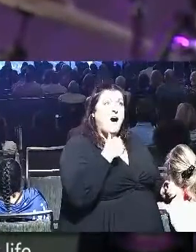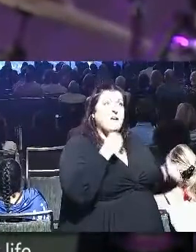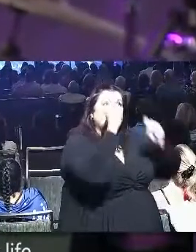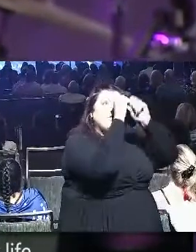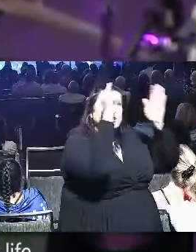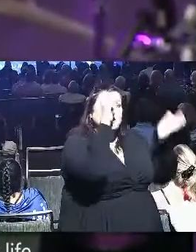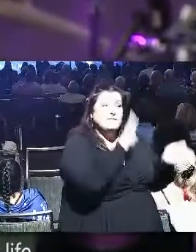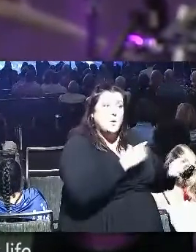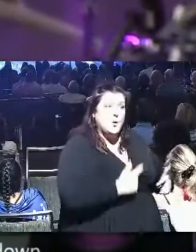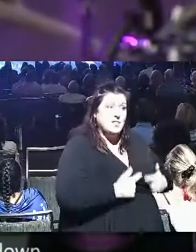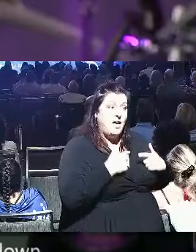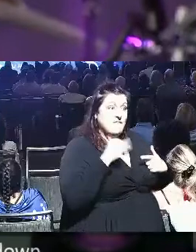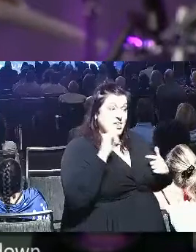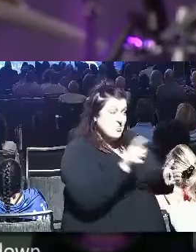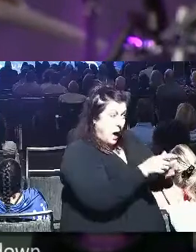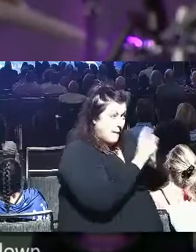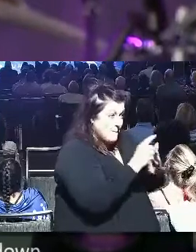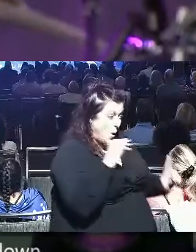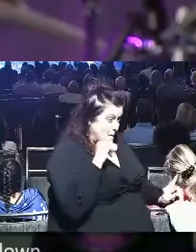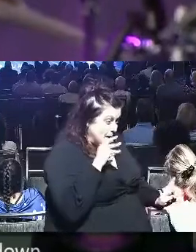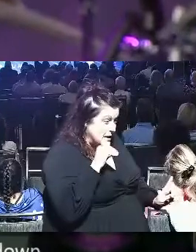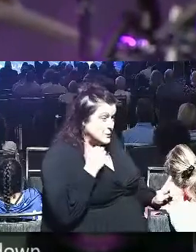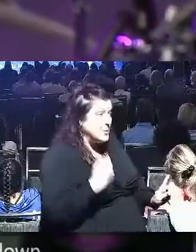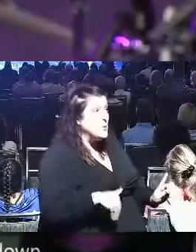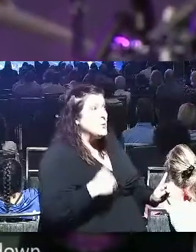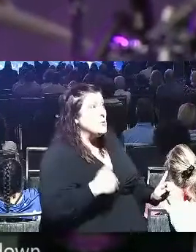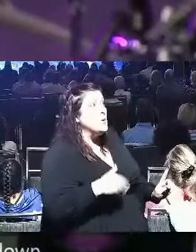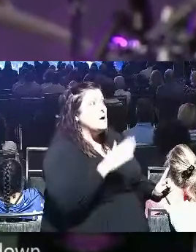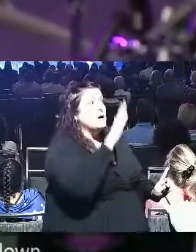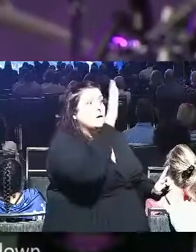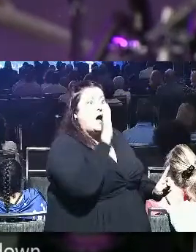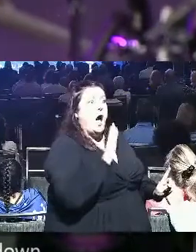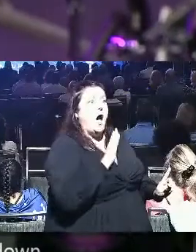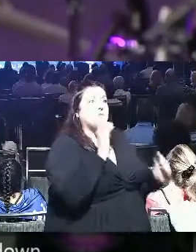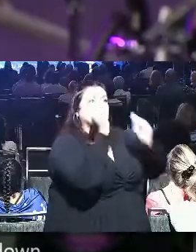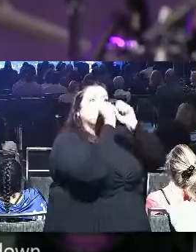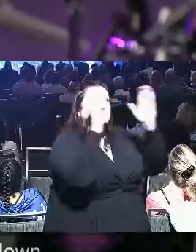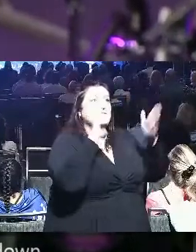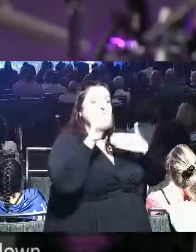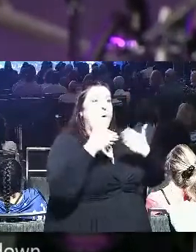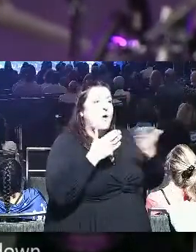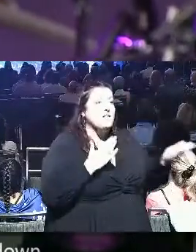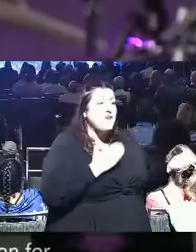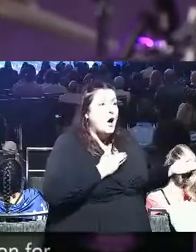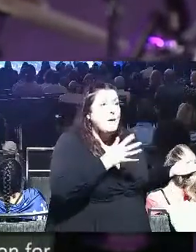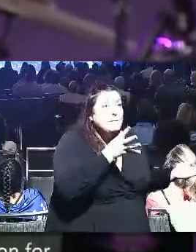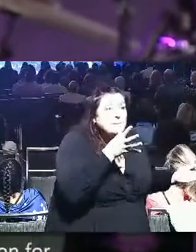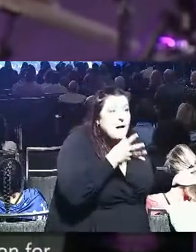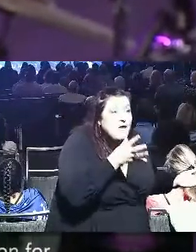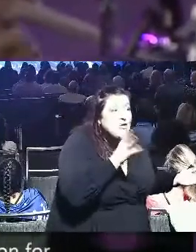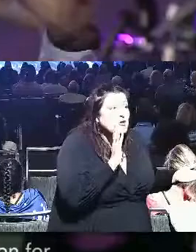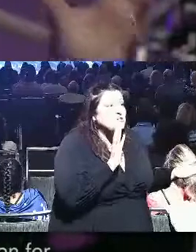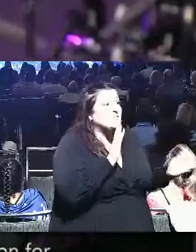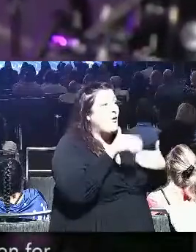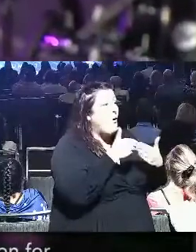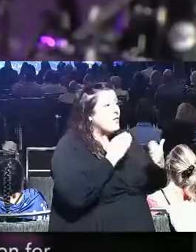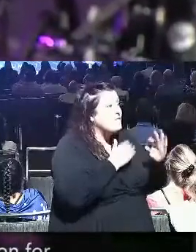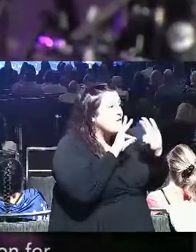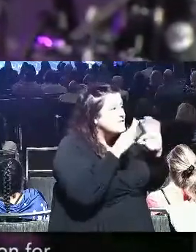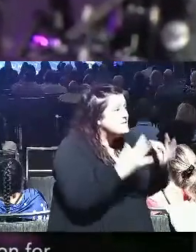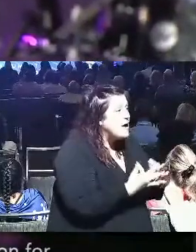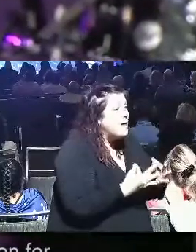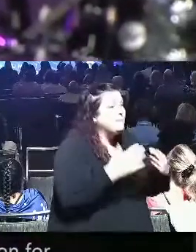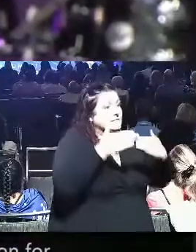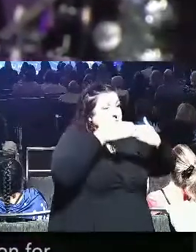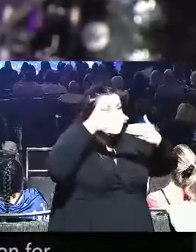to a moment like this, brothers and sisters, that God has a vision for all of our mothers, for all of our families, for all of our neighbors, where